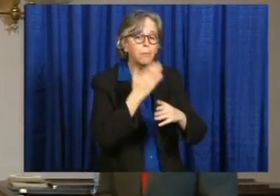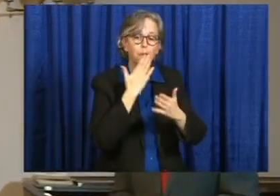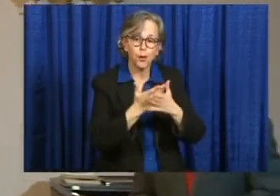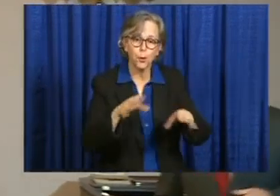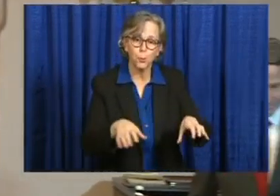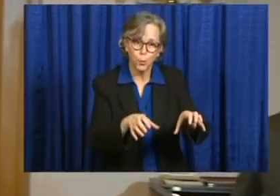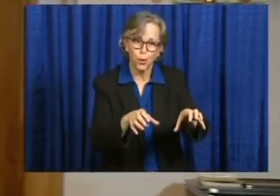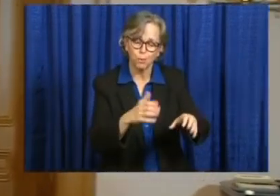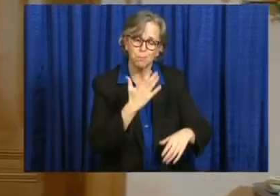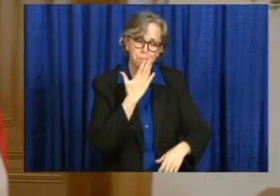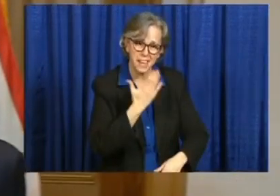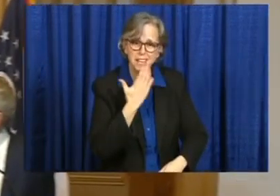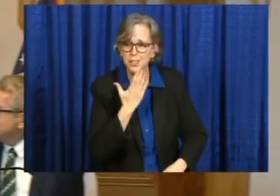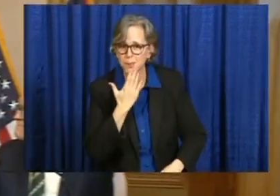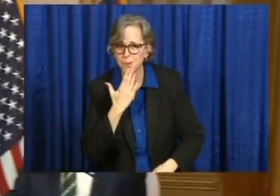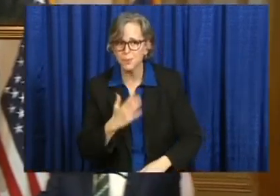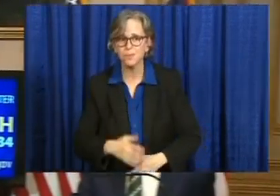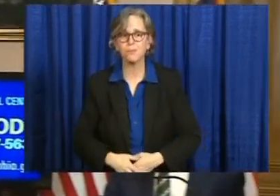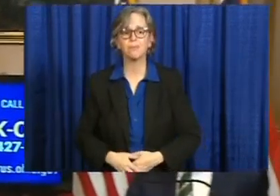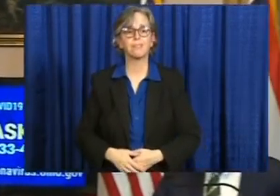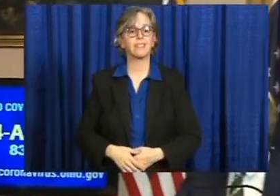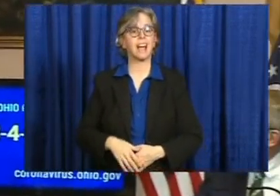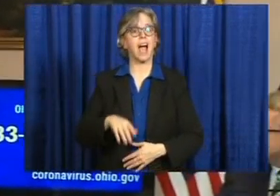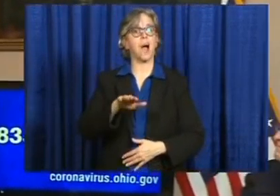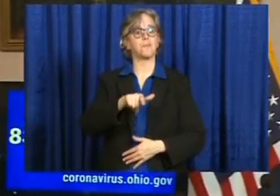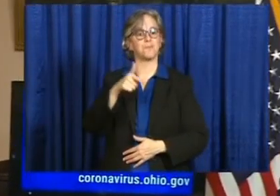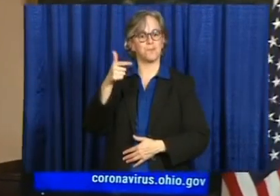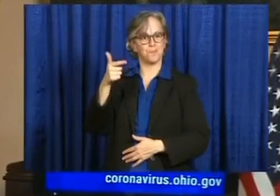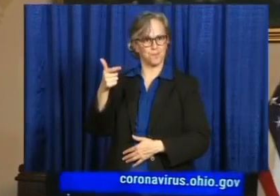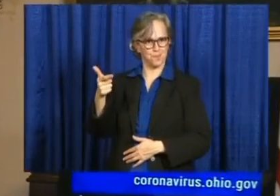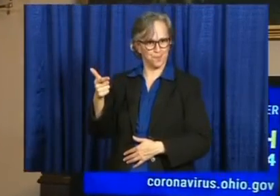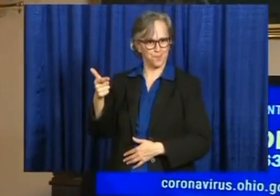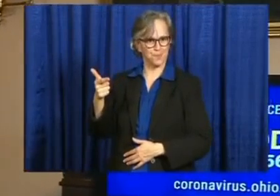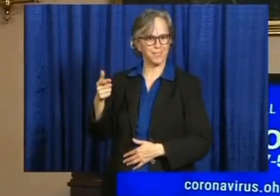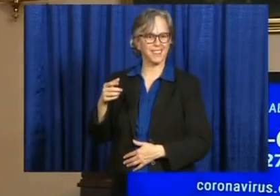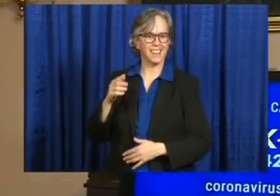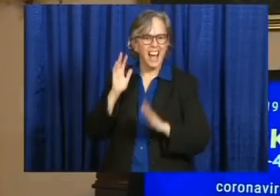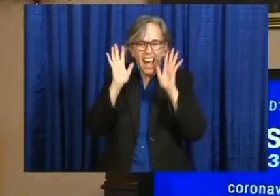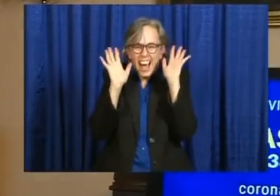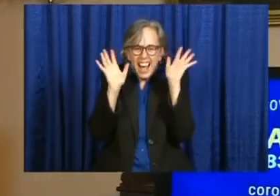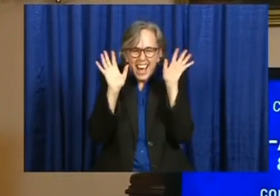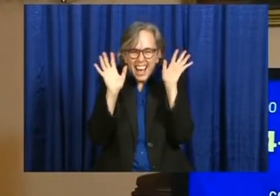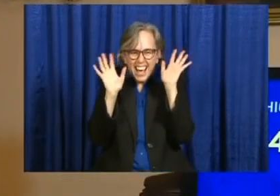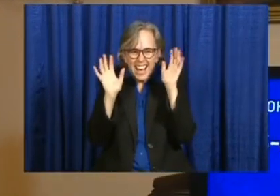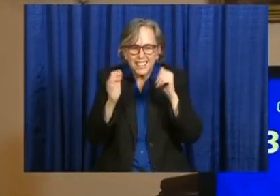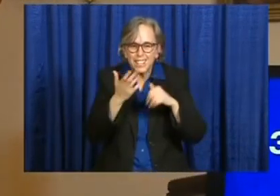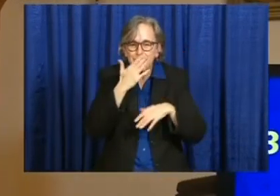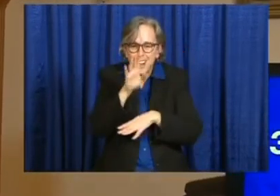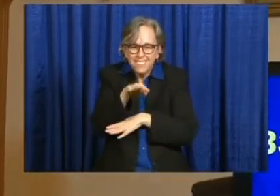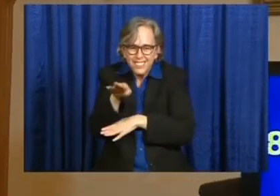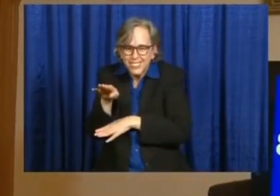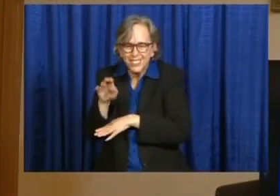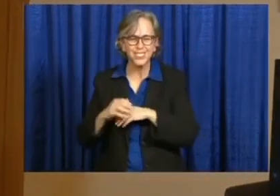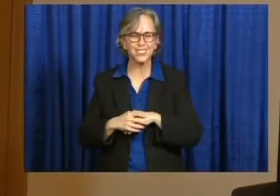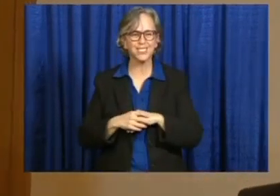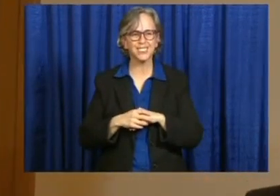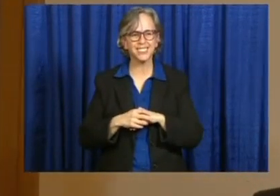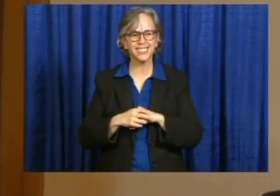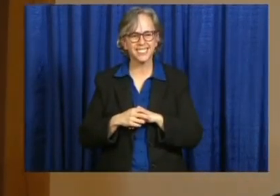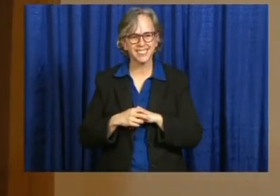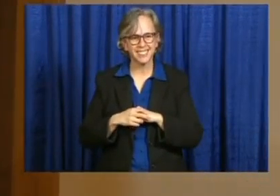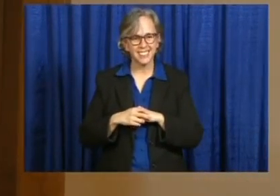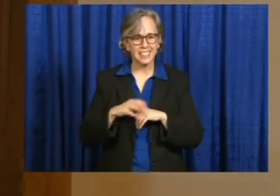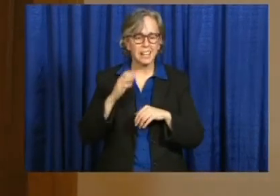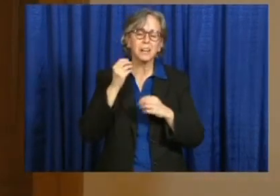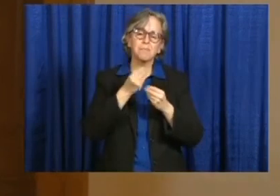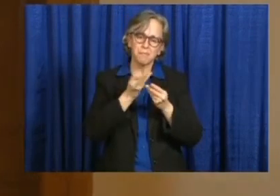Acton? Thank you. Hi, everyone. Good afternoon to you. A couple of things. I do